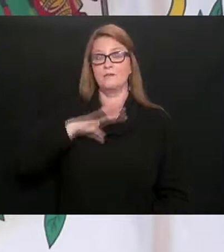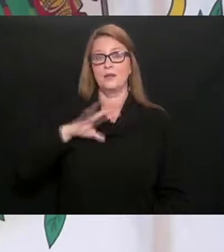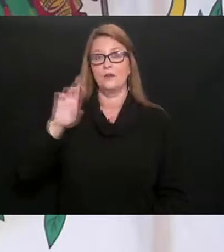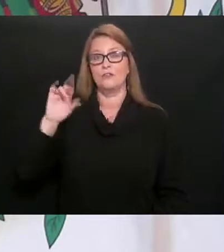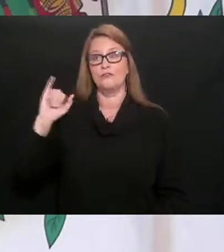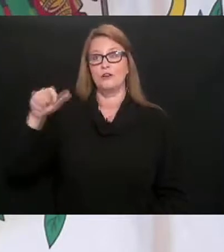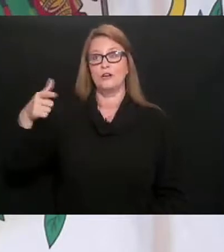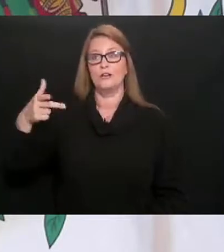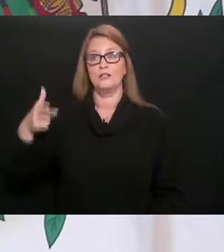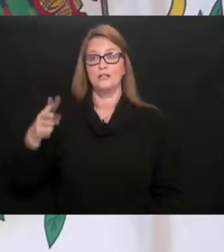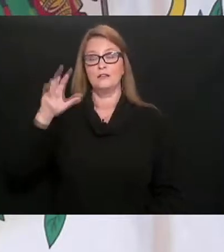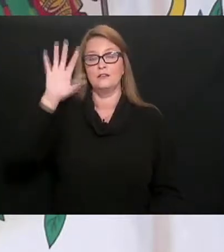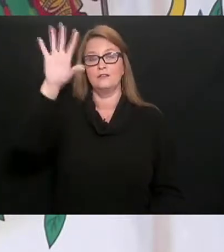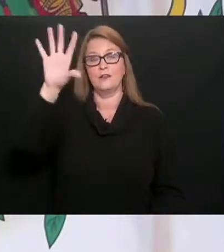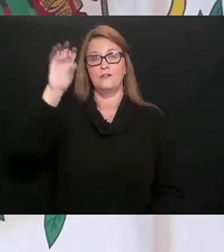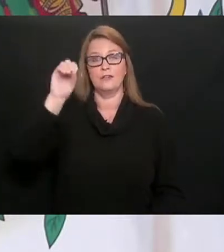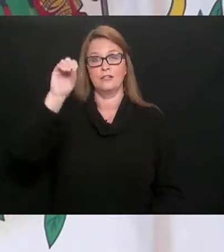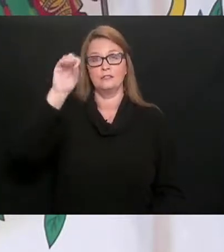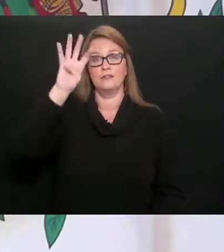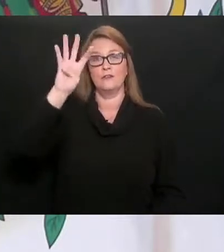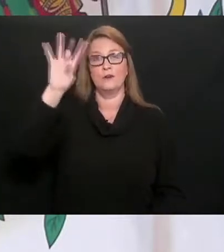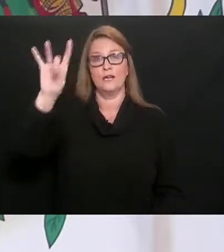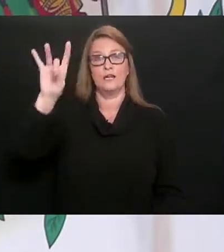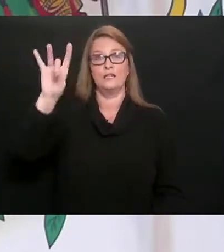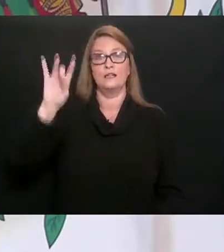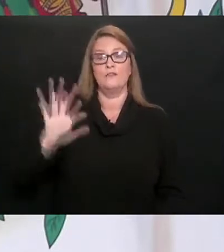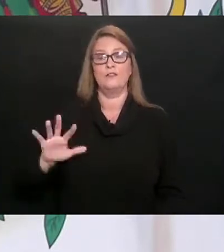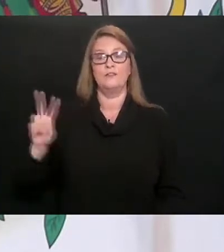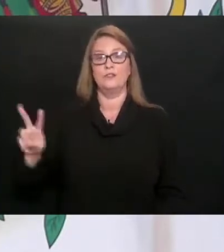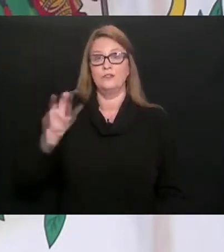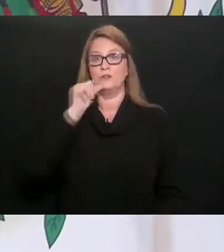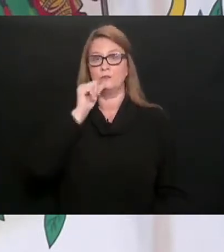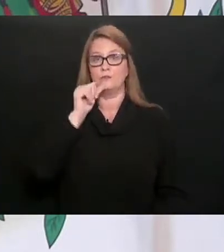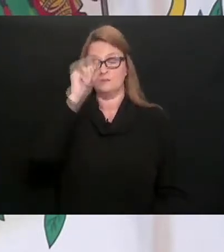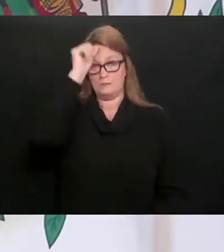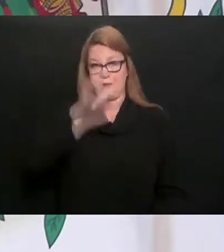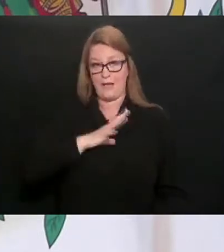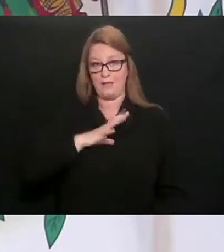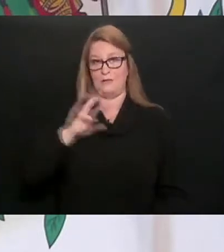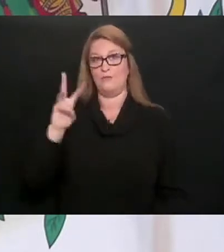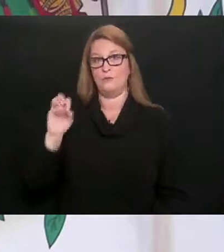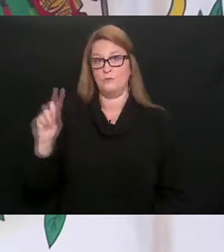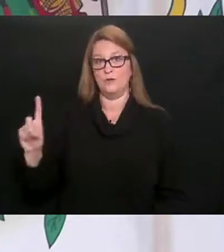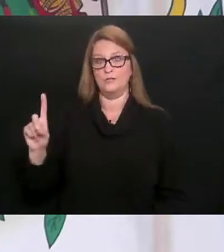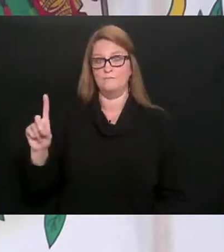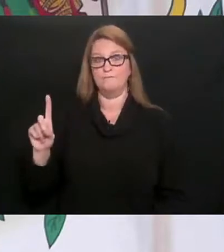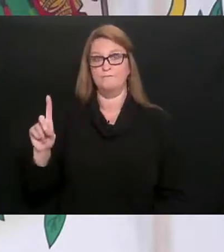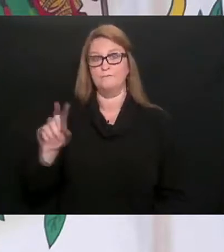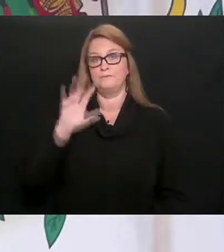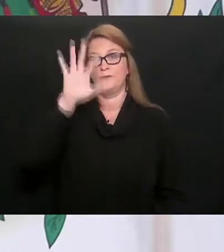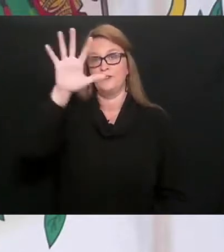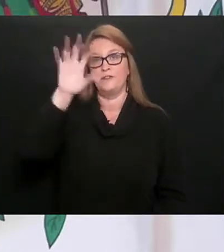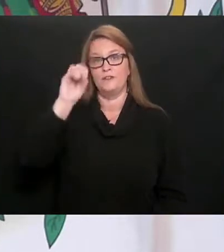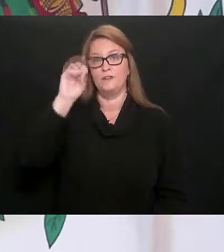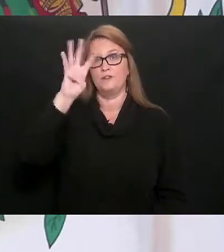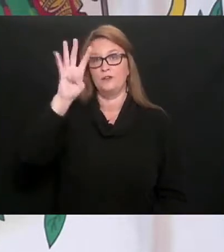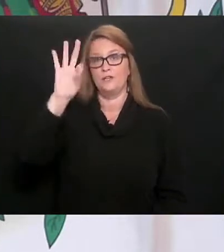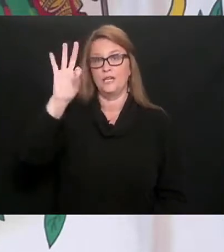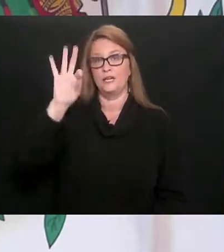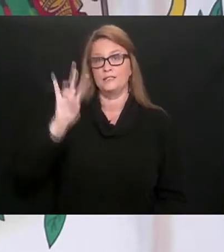Raleigh County. The 5,048th death, a 52-year-old male from Wood County. The 5,049th